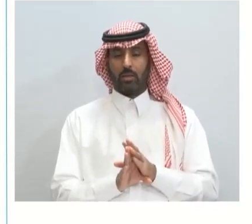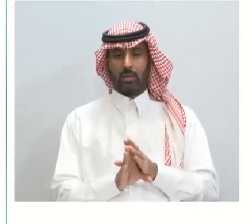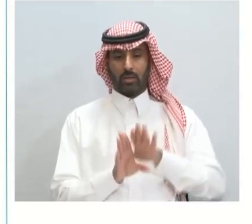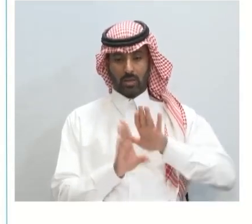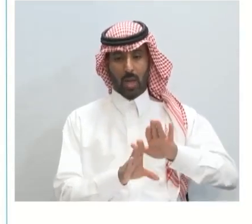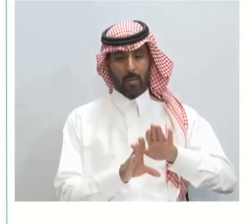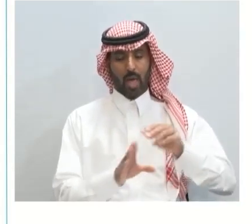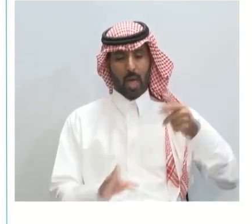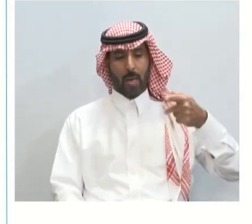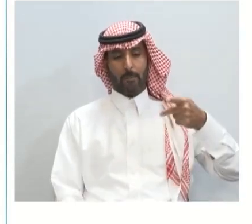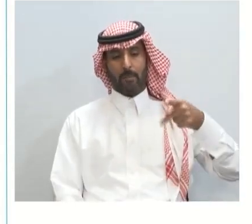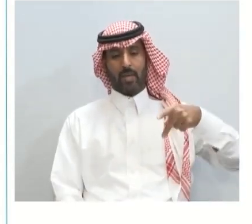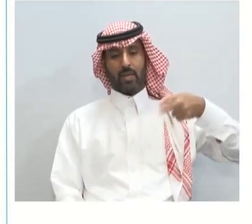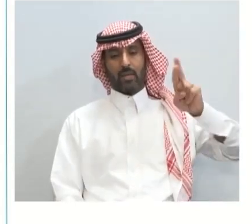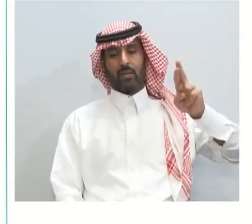mean, preventable?